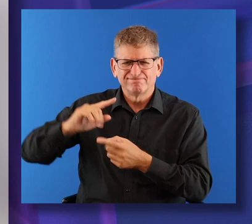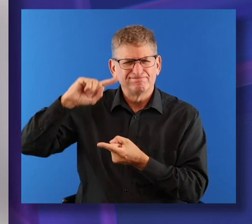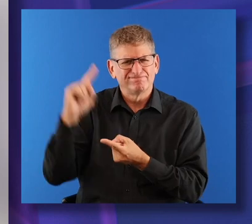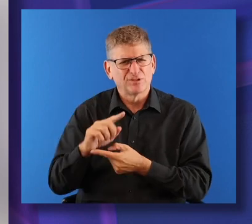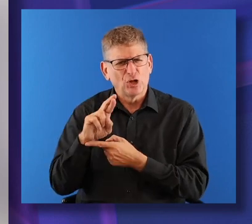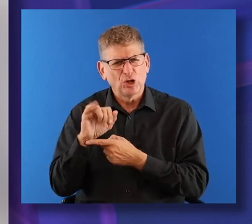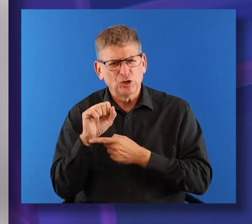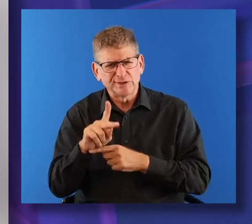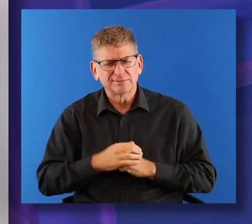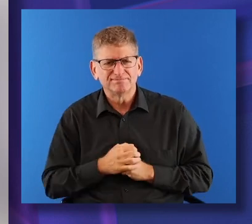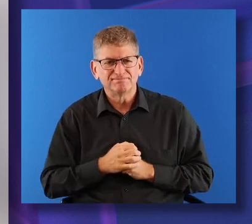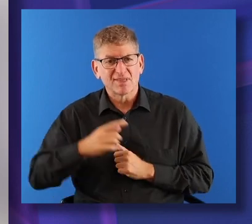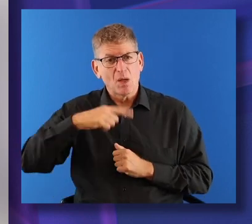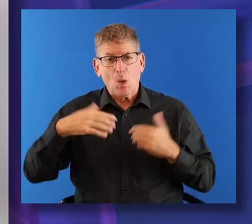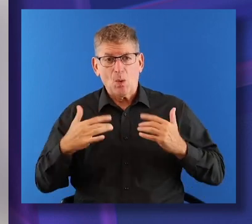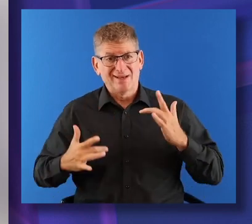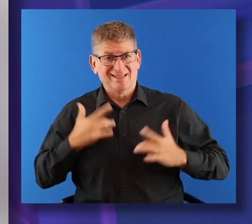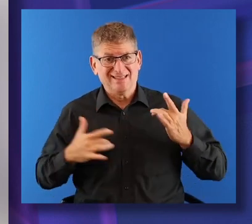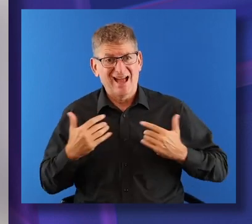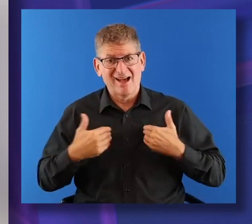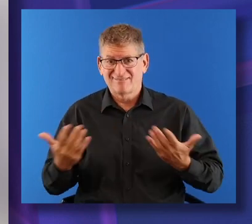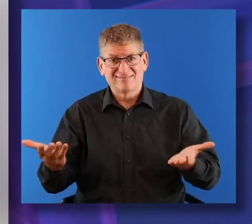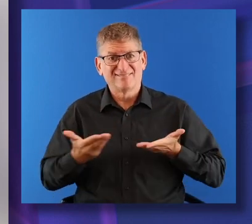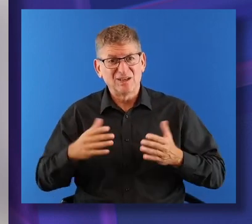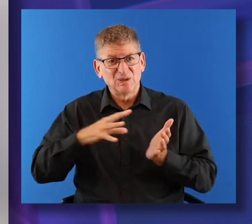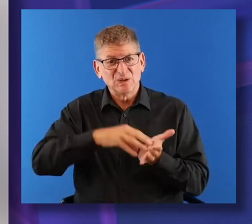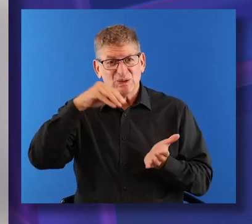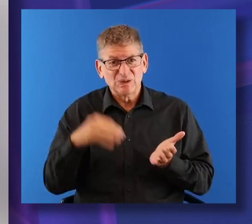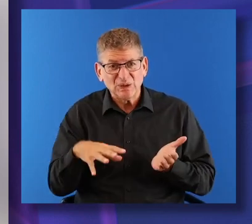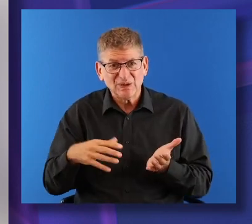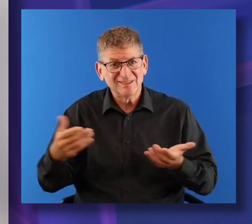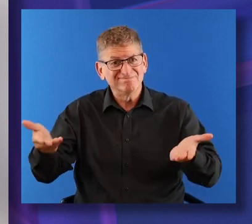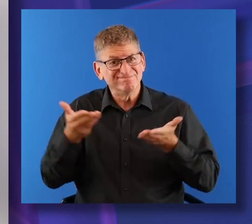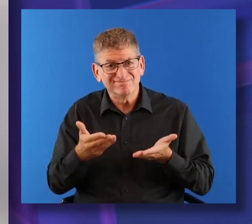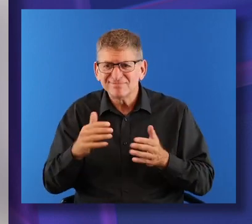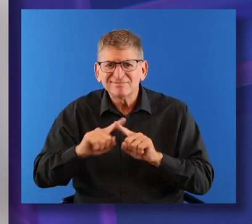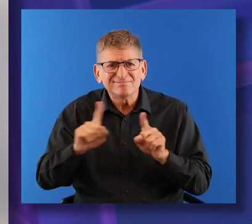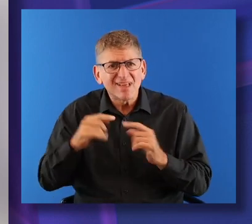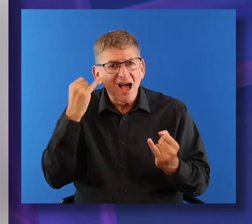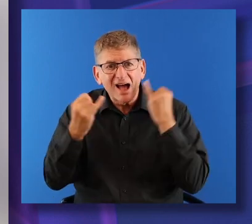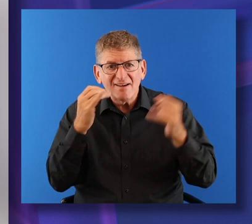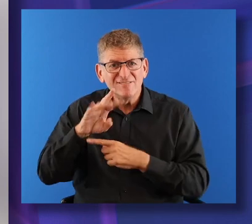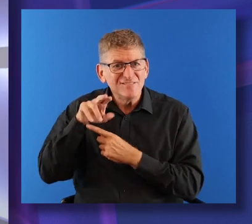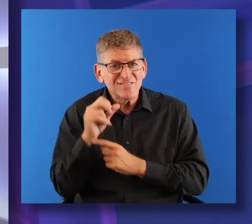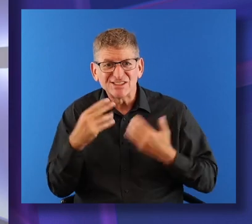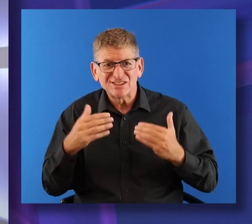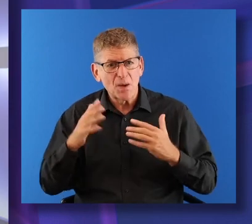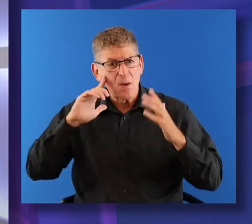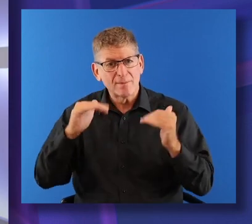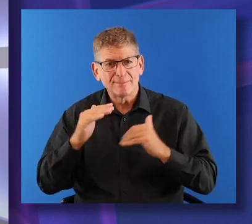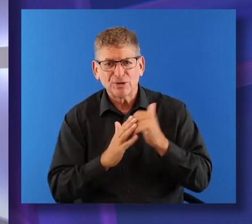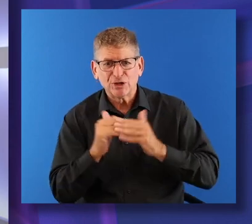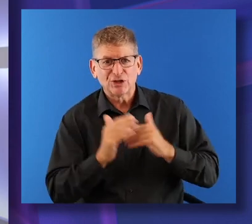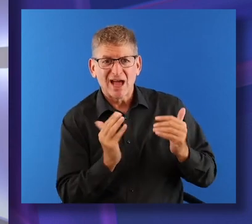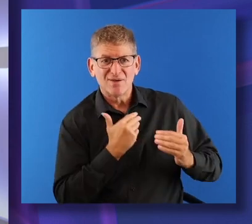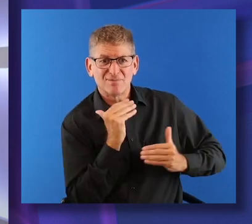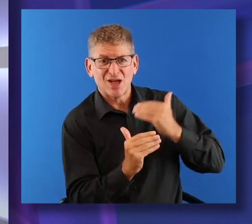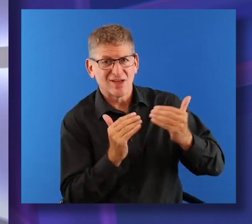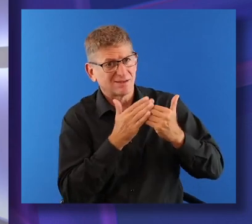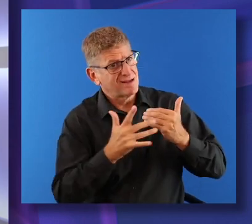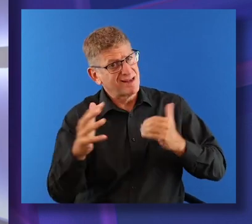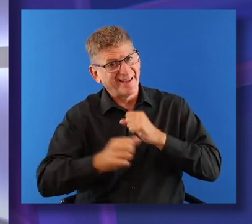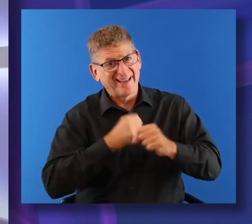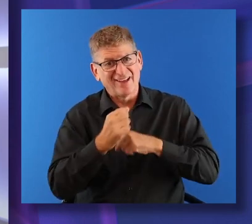have students with us, bringing fresh ideas and hopefully building on our progress for years to come. As you'll hear in many